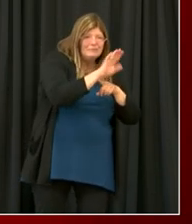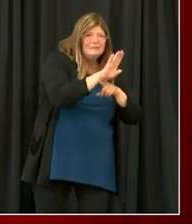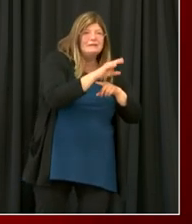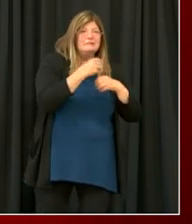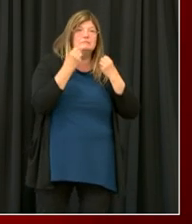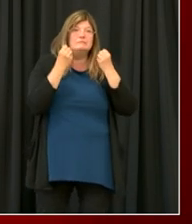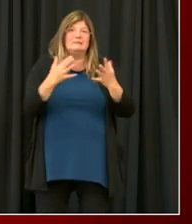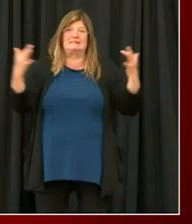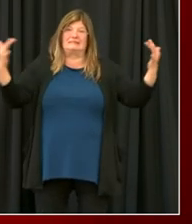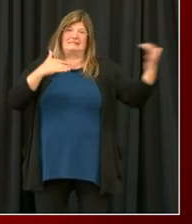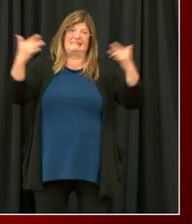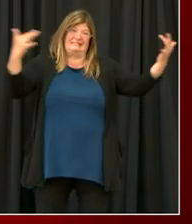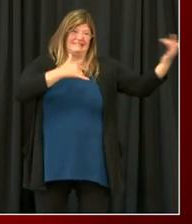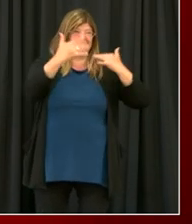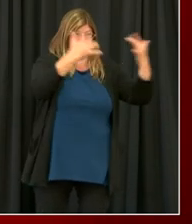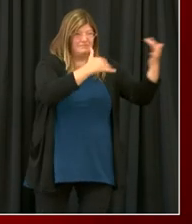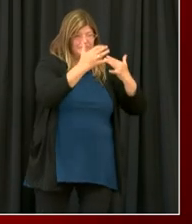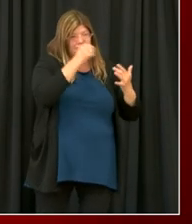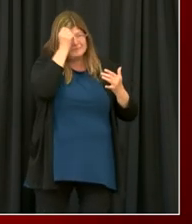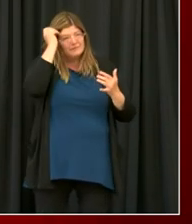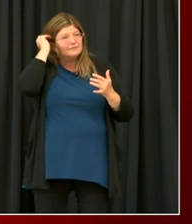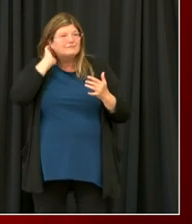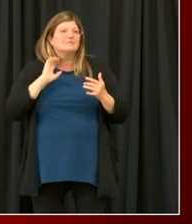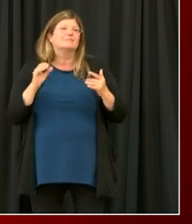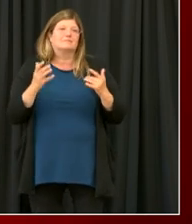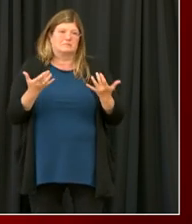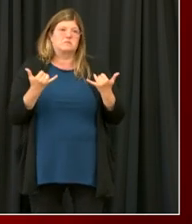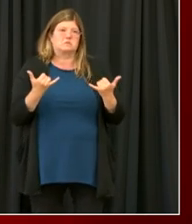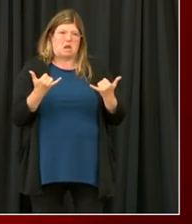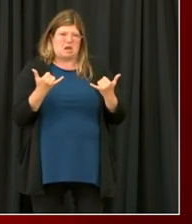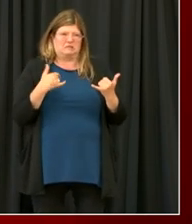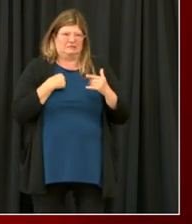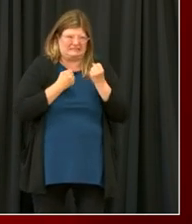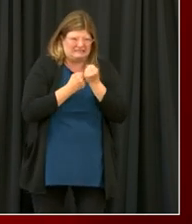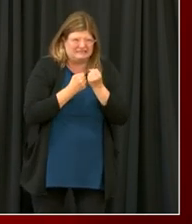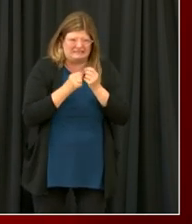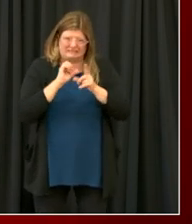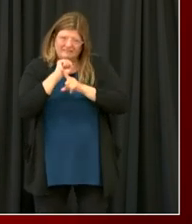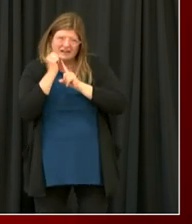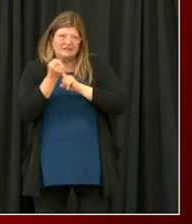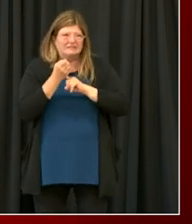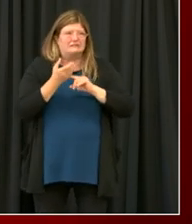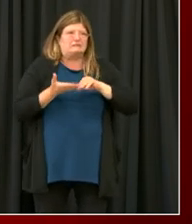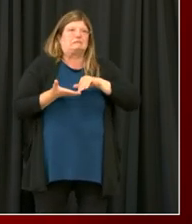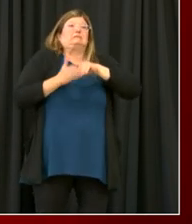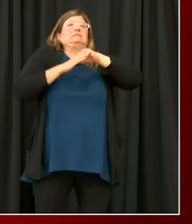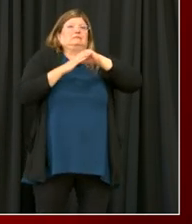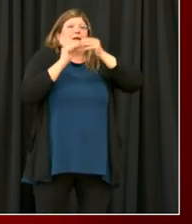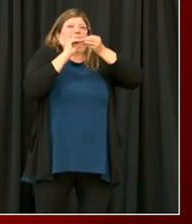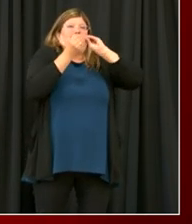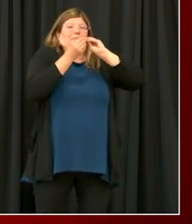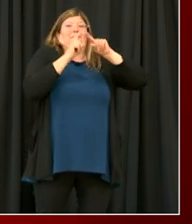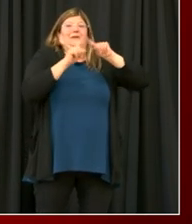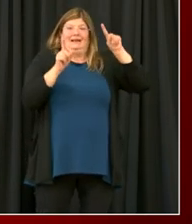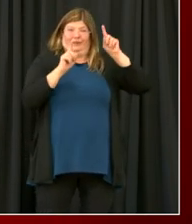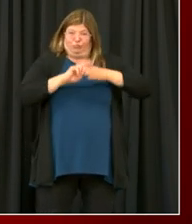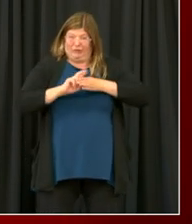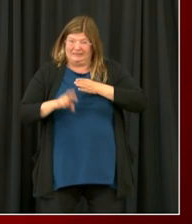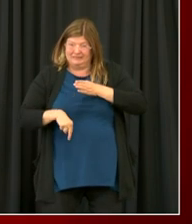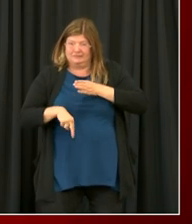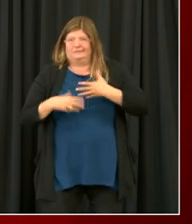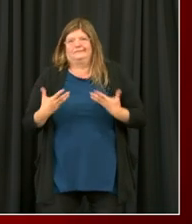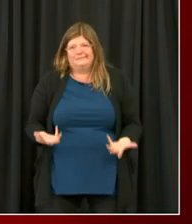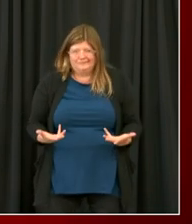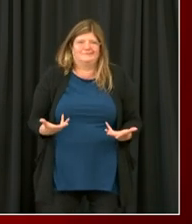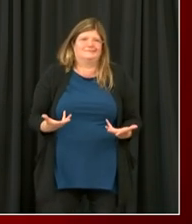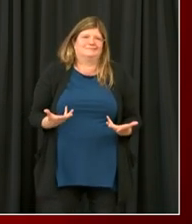that are coming in from a publicly supported environment, then it increases the turnaround time from that 24 hours to be